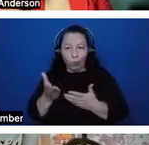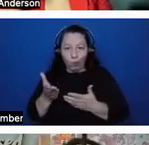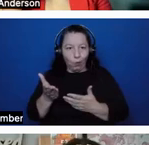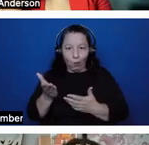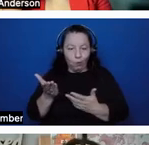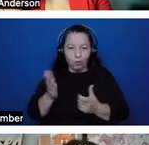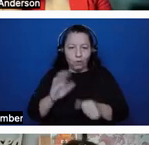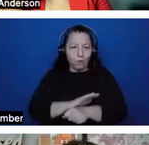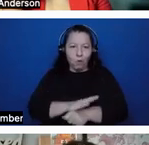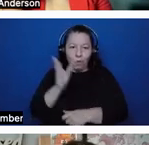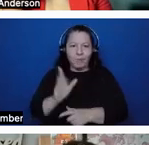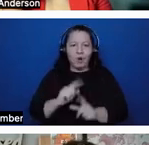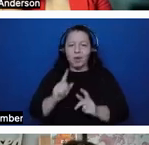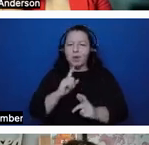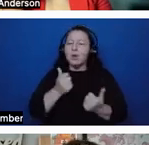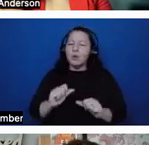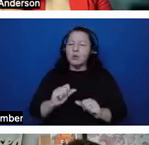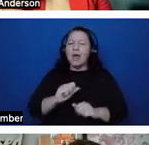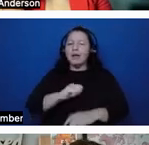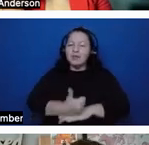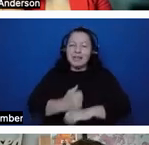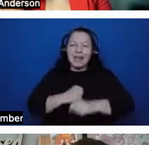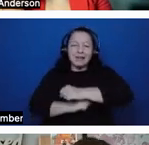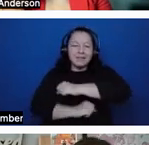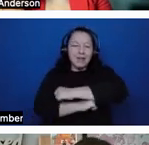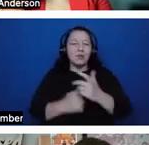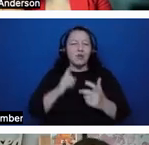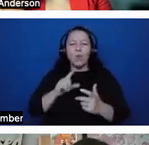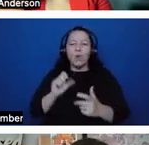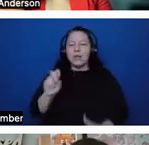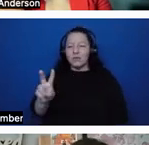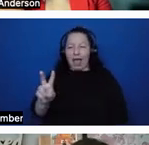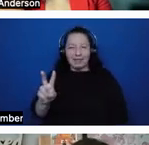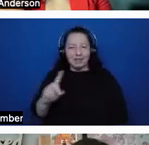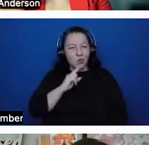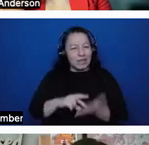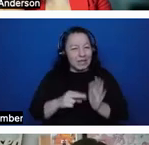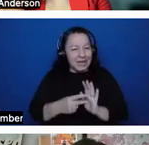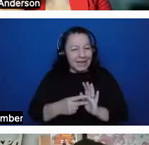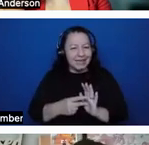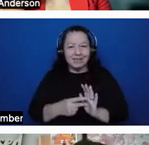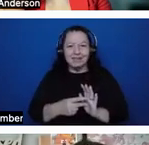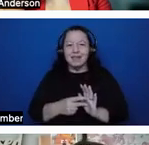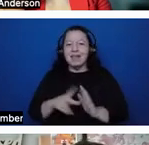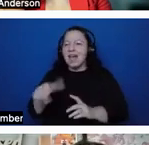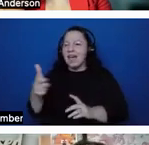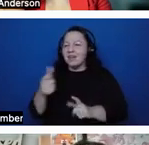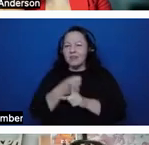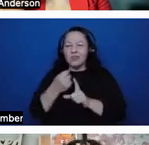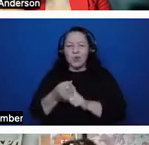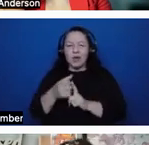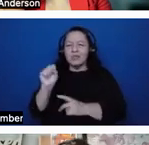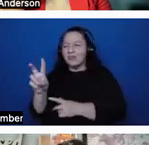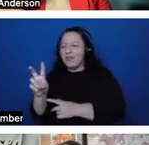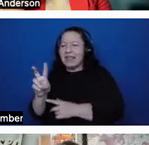we try to lay the framework a little bit about, like what is sexual violence, and thinking about those intersections, right, between sexual violence and sexual health, and how that